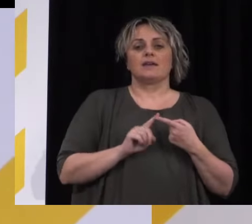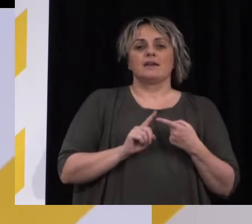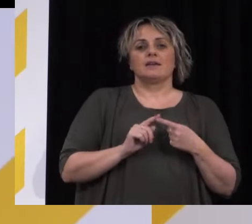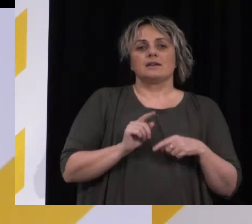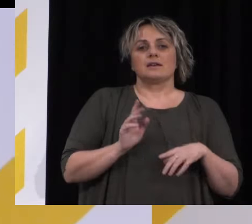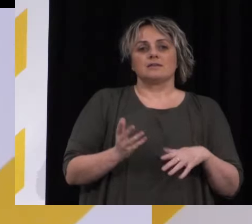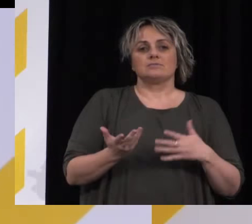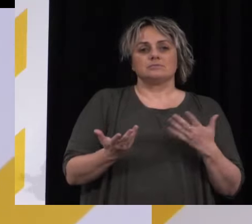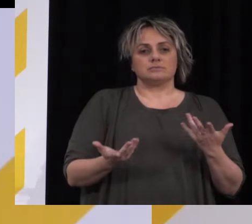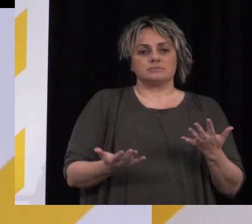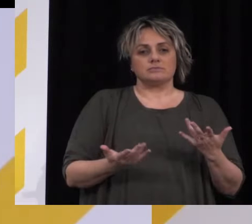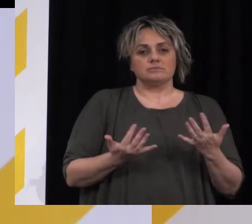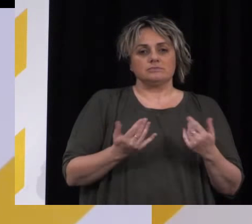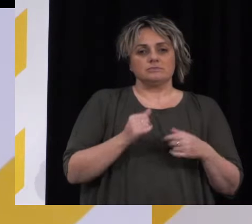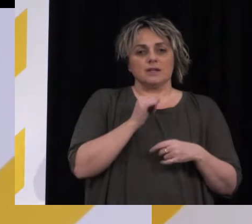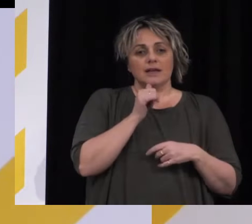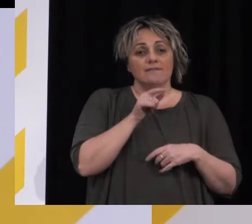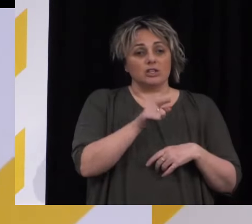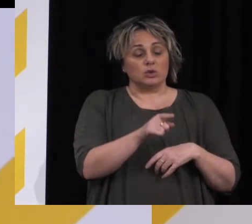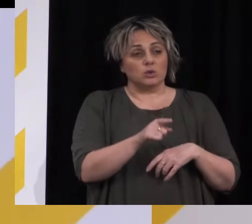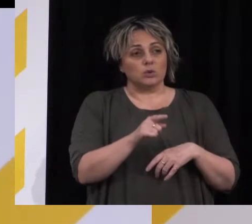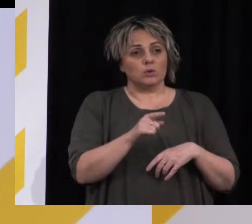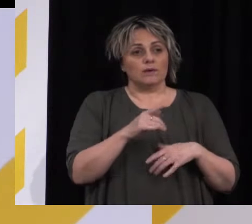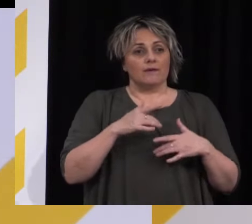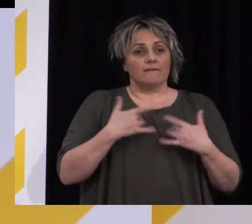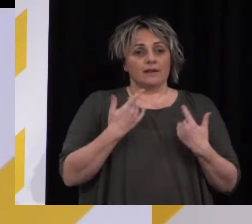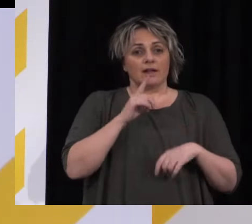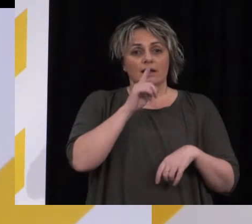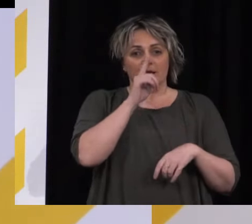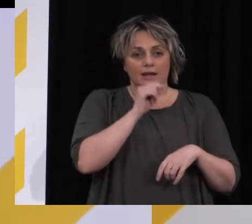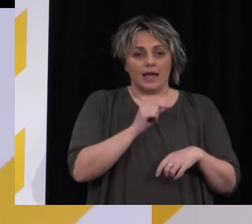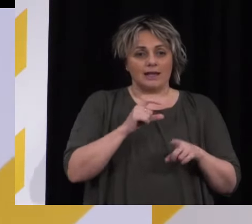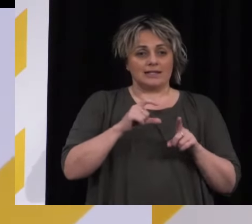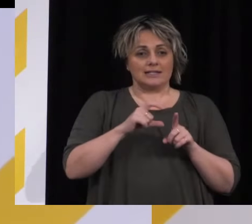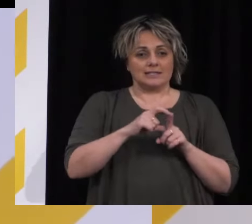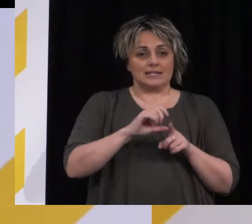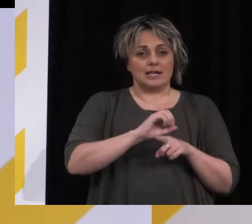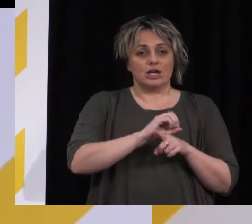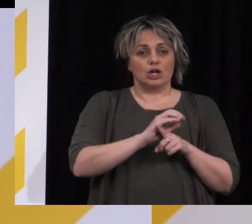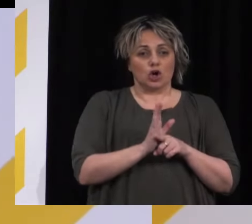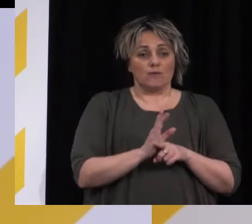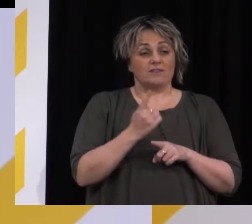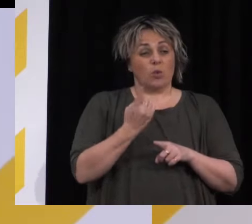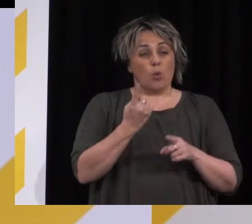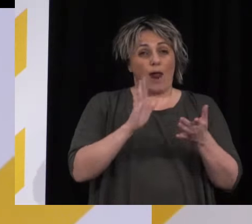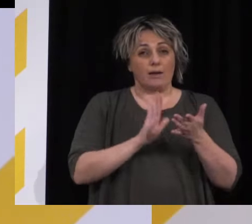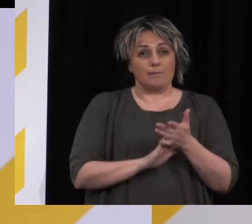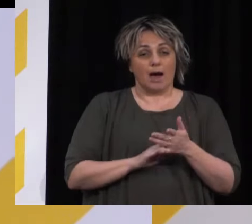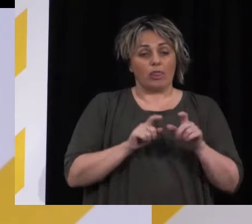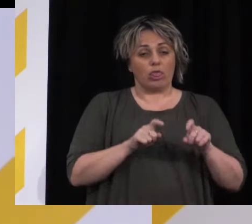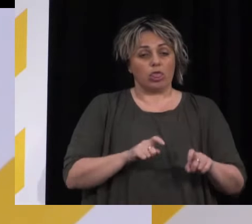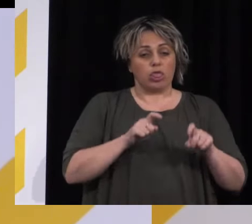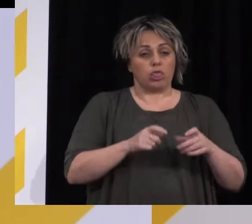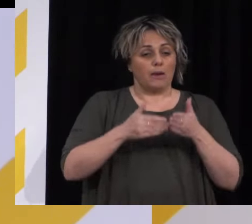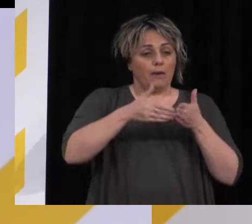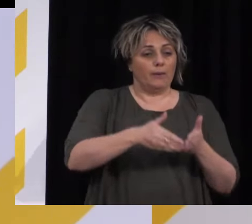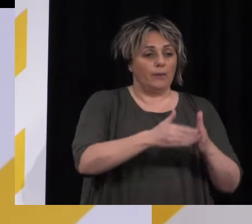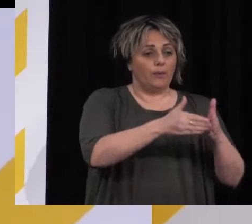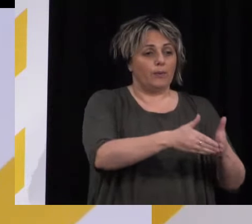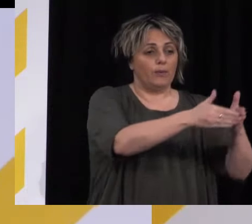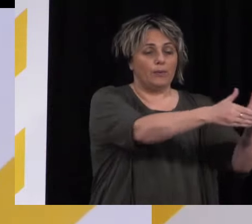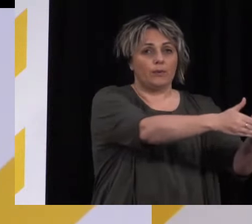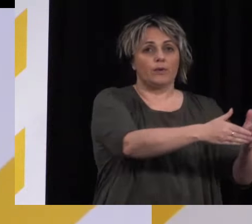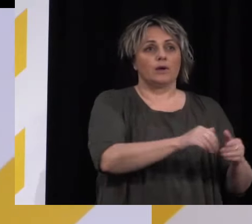would suggest that you could have detection of Delta for a month-long trip in a non-frozen